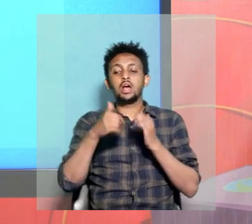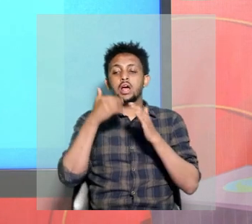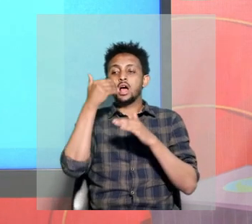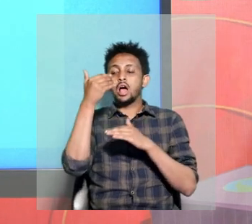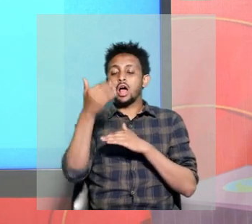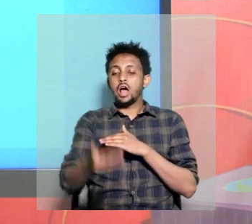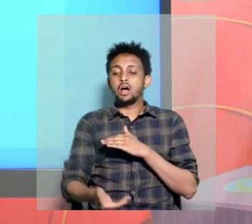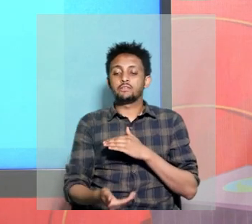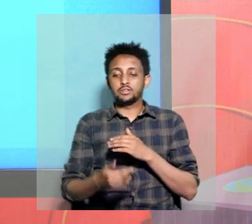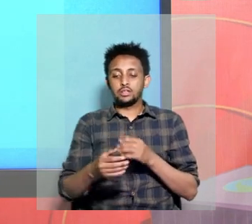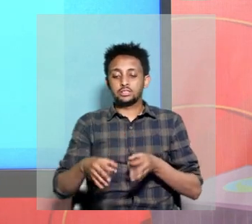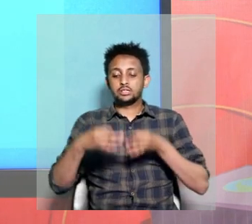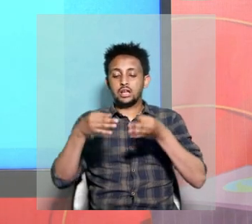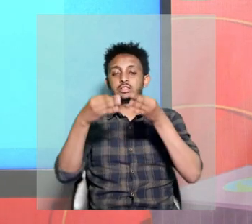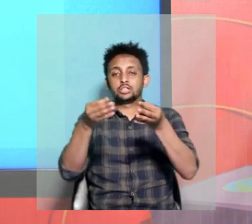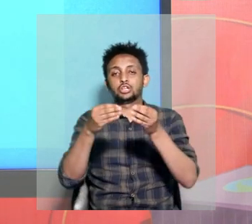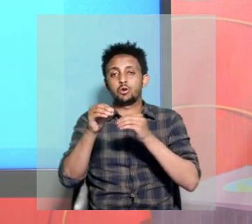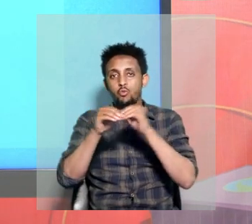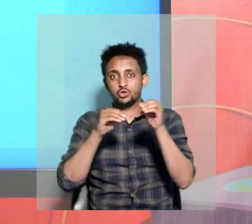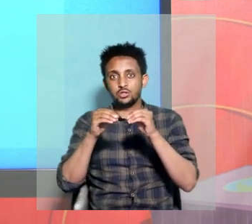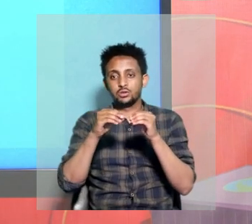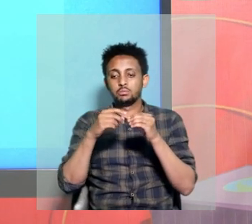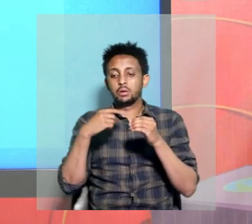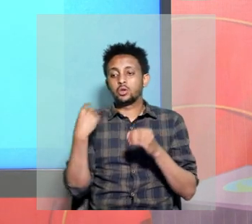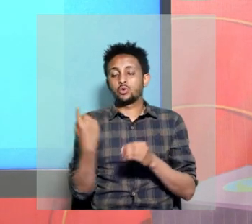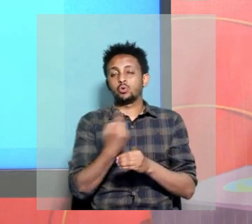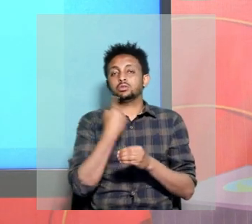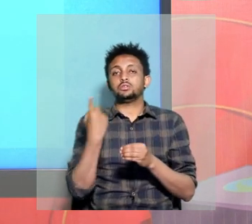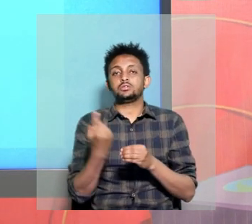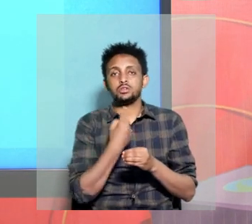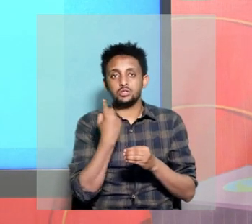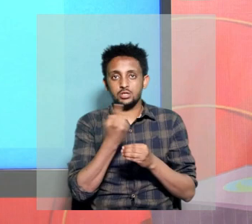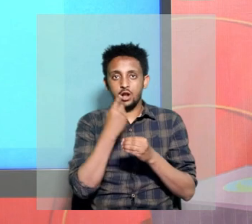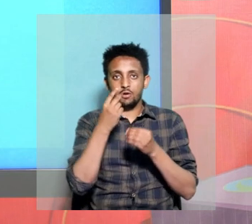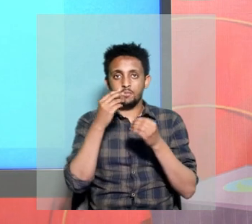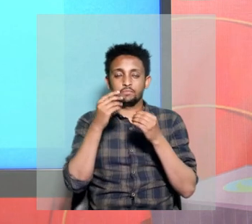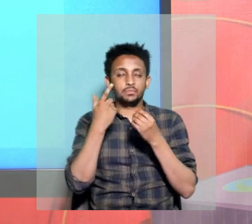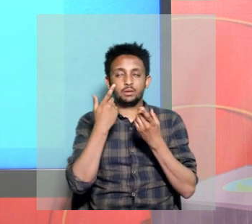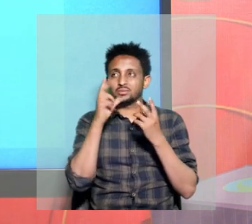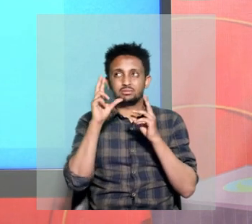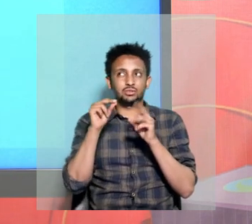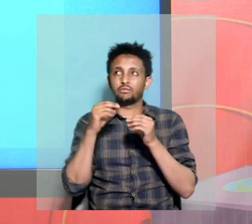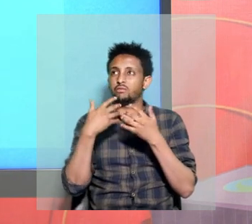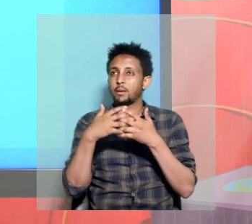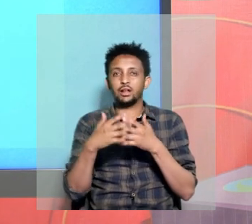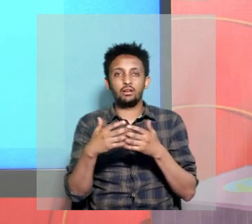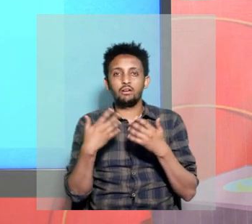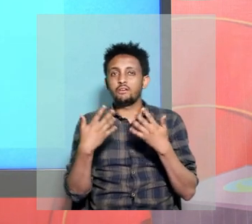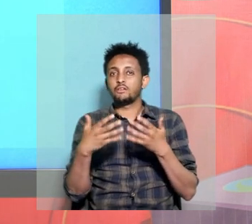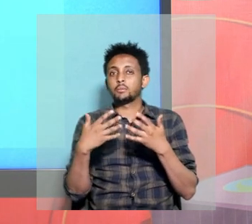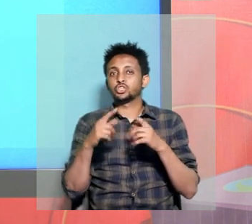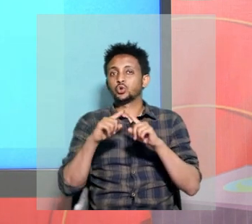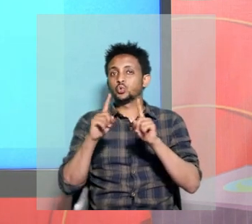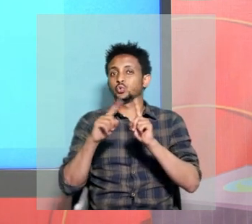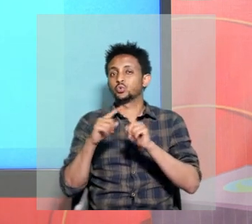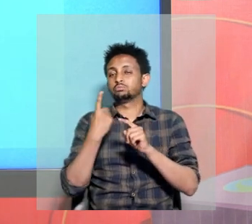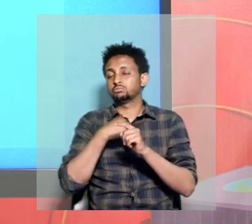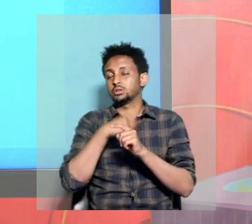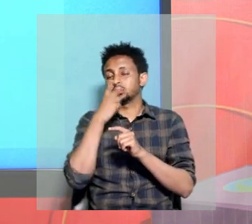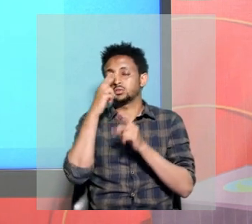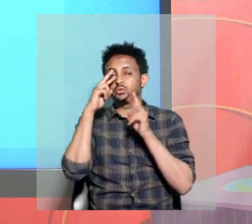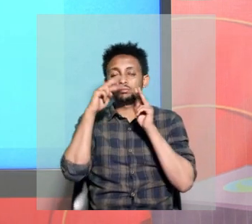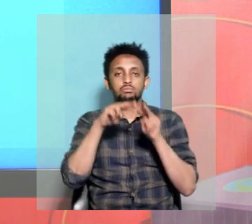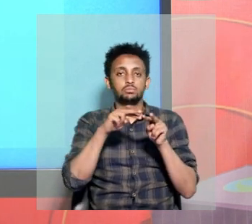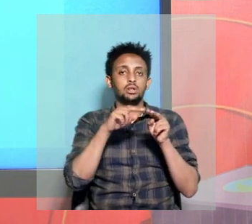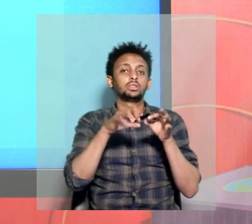after the translational motion, there might be a rotational motion. We are not going to consider a rotational, a vibrational, and so on. So we are going to see only